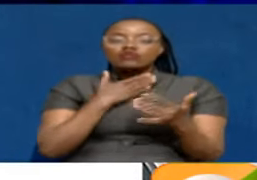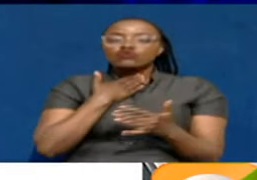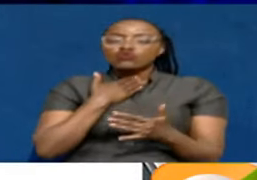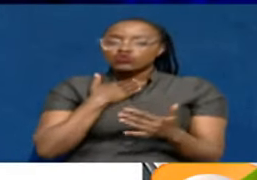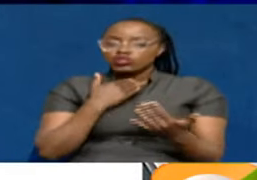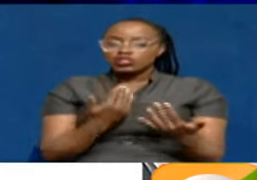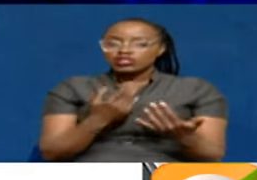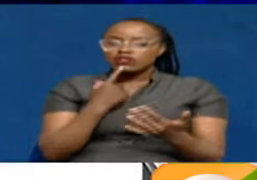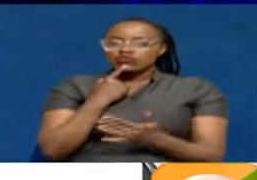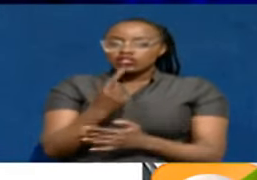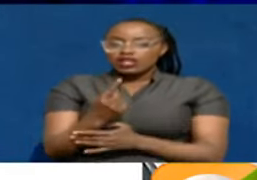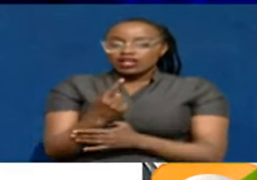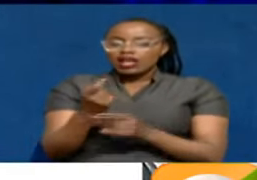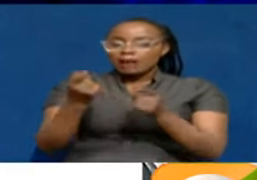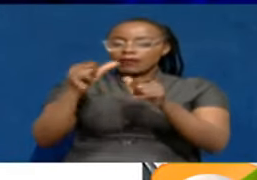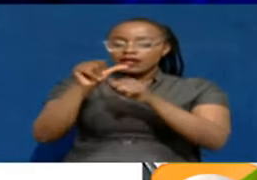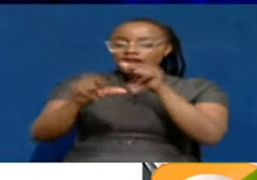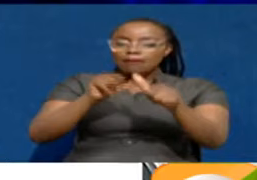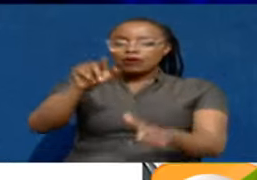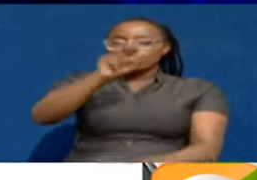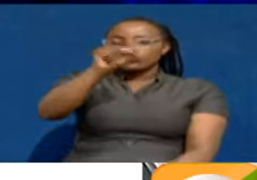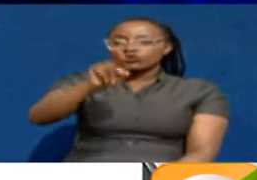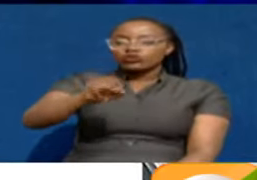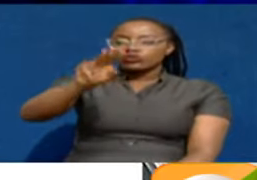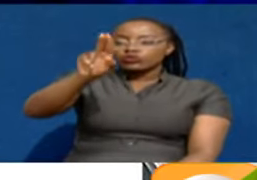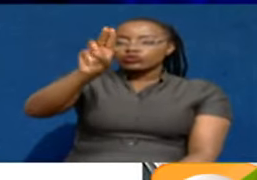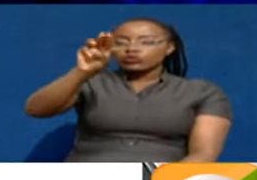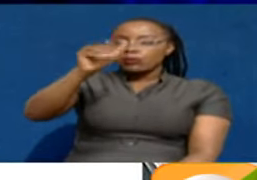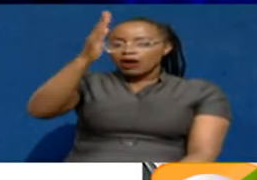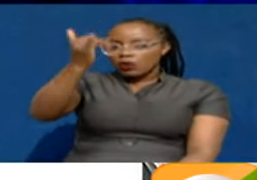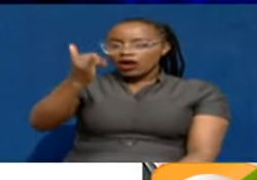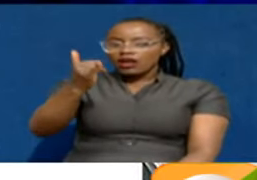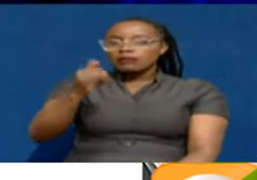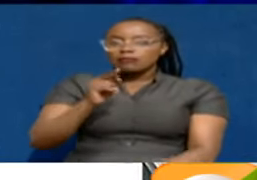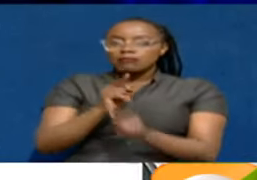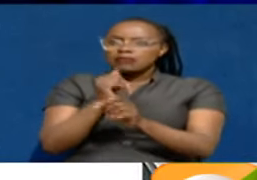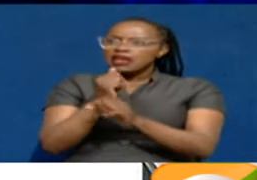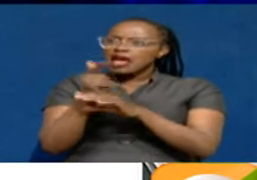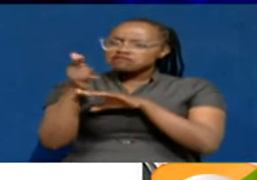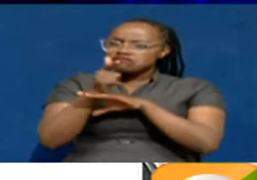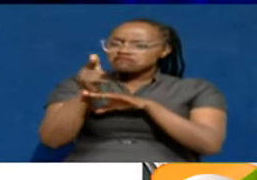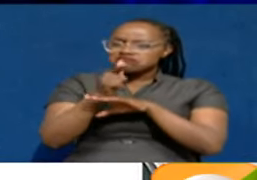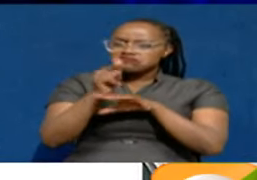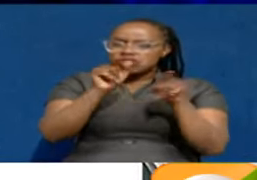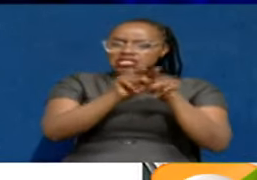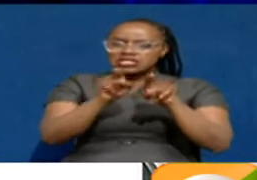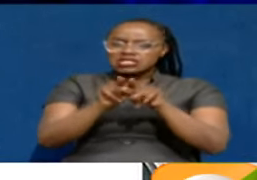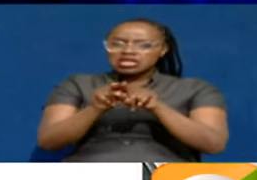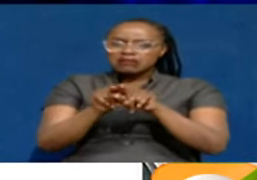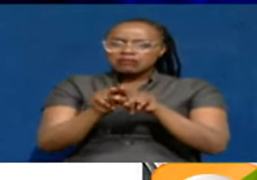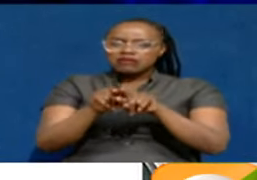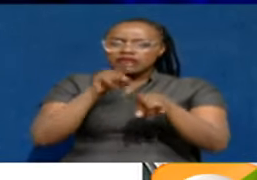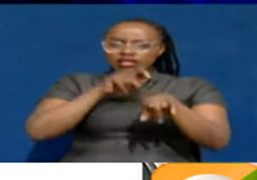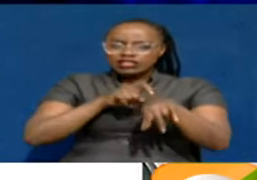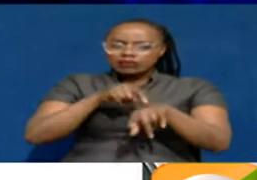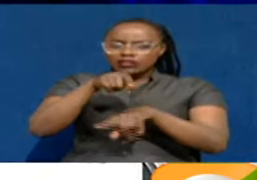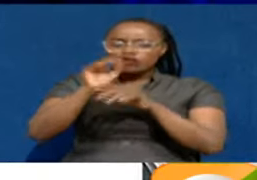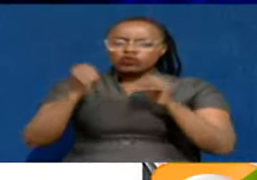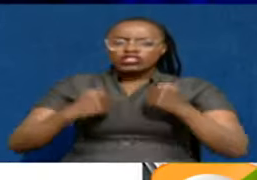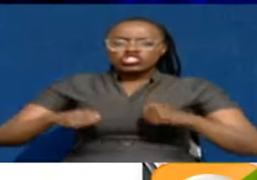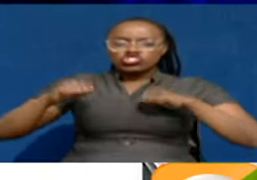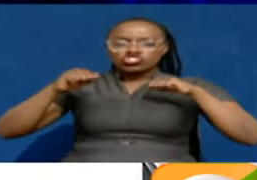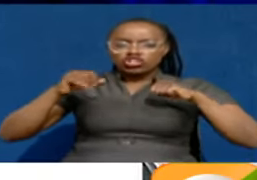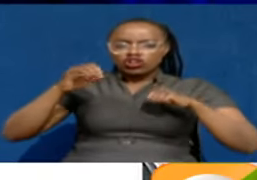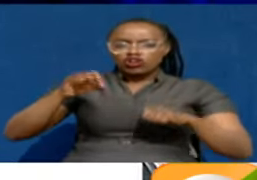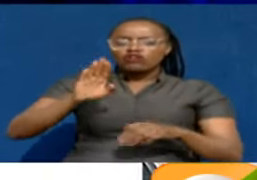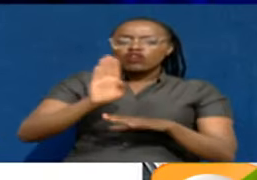wanted to tell you a bit about Zuma, because I covered him as when he was the chair of